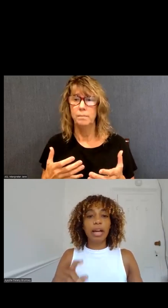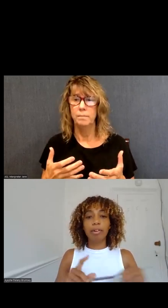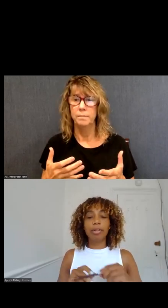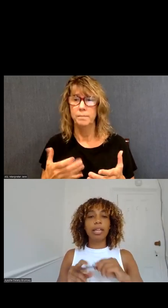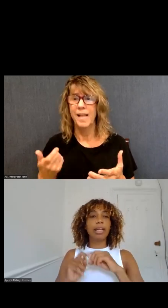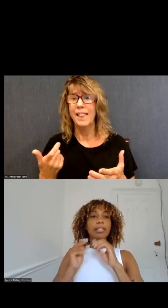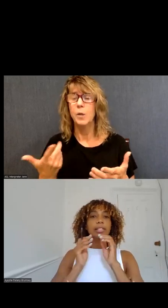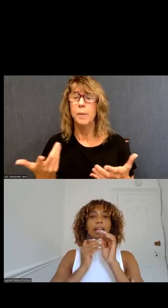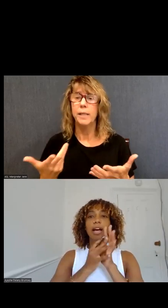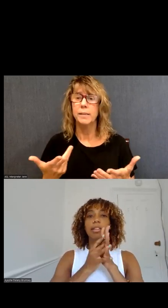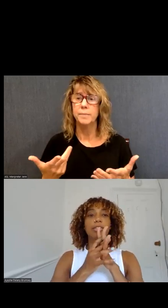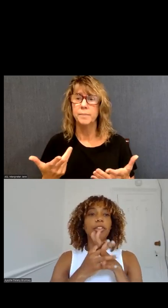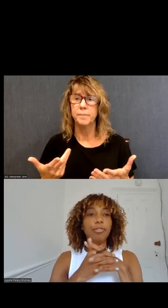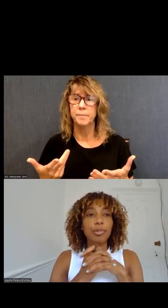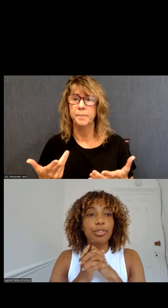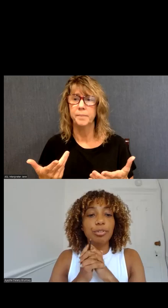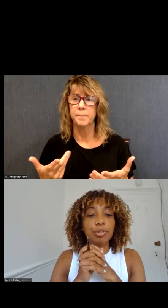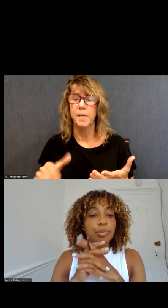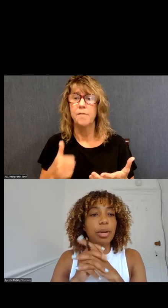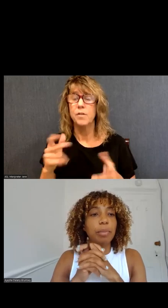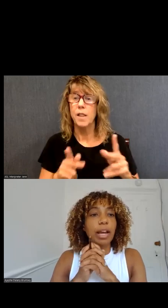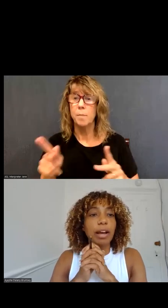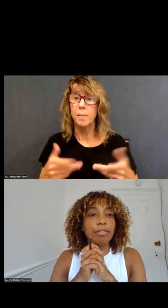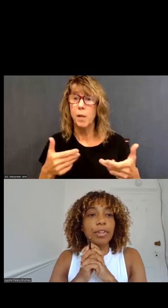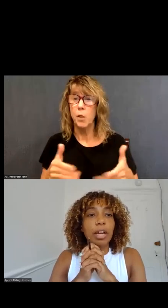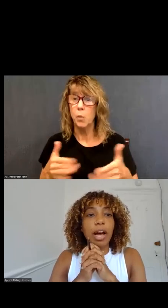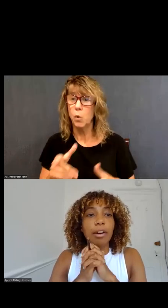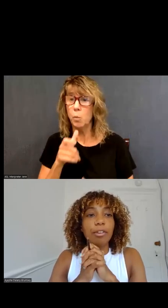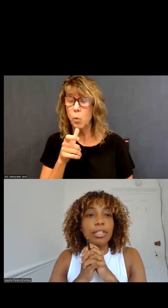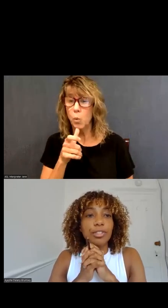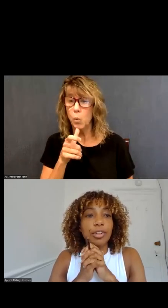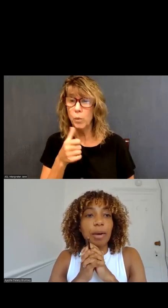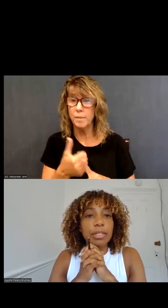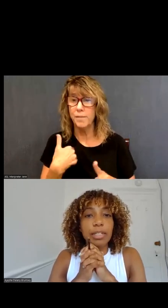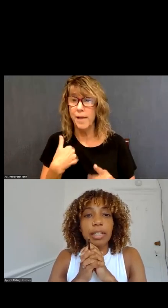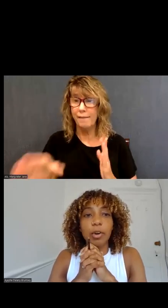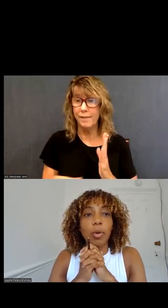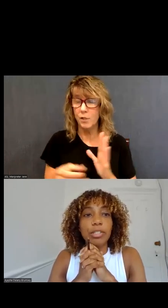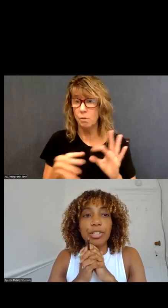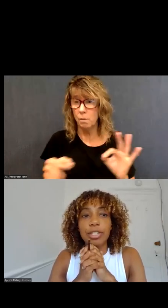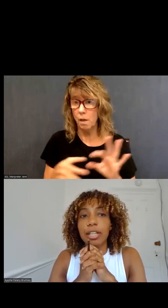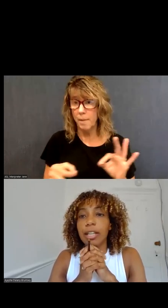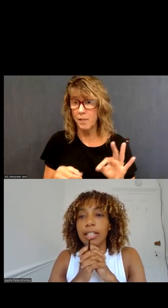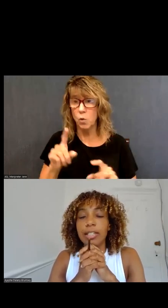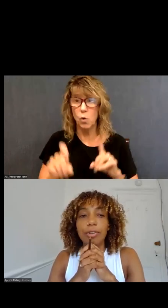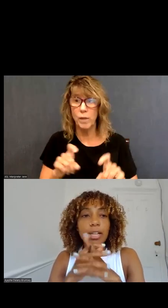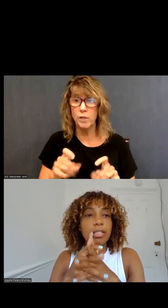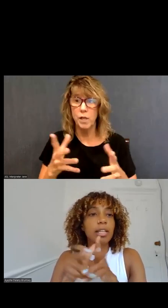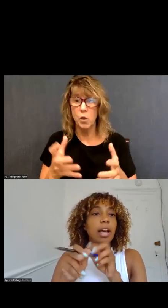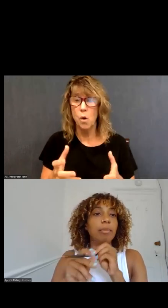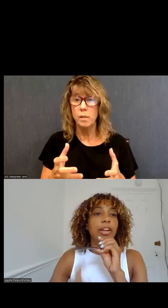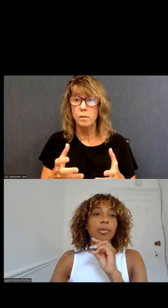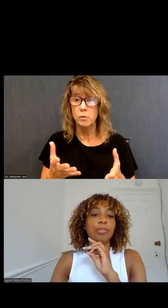bit now in case that other folks in the room that might have additional comments, that there are questions that they'd like to